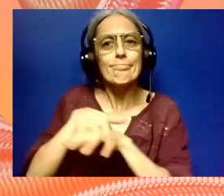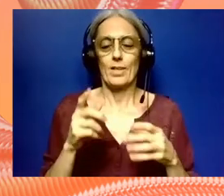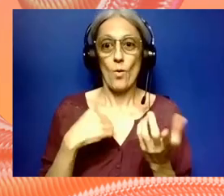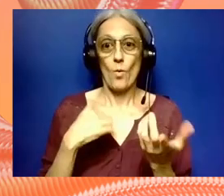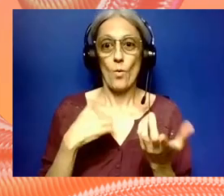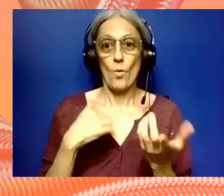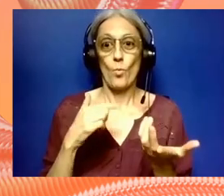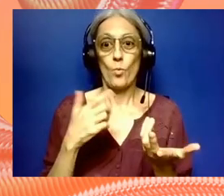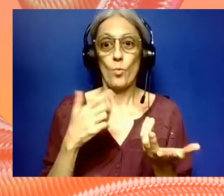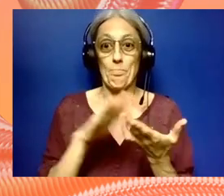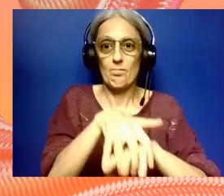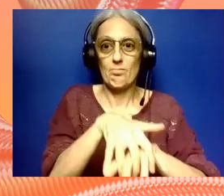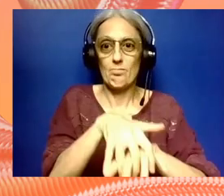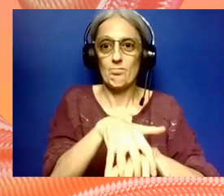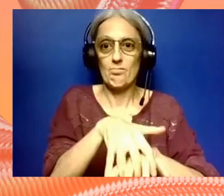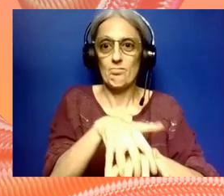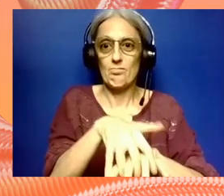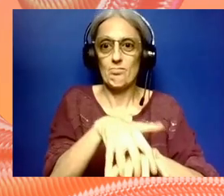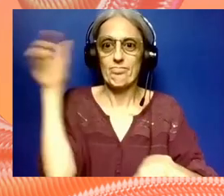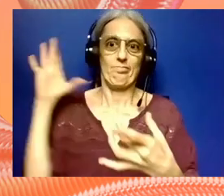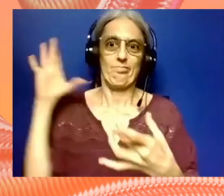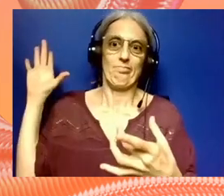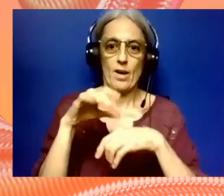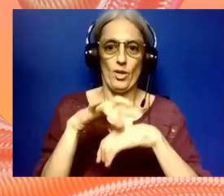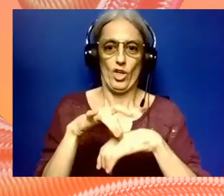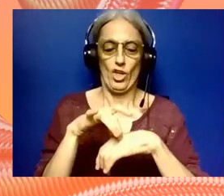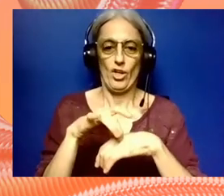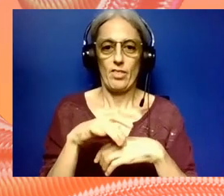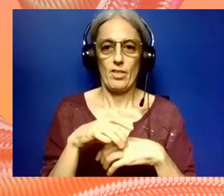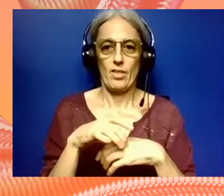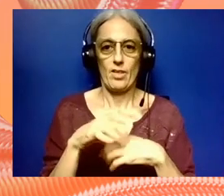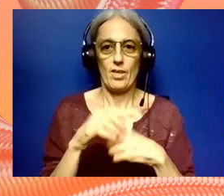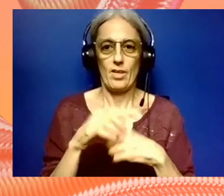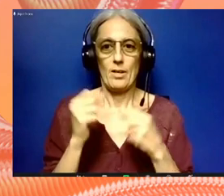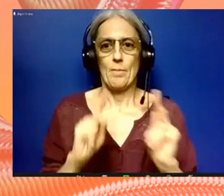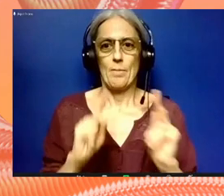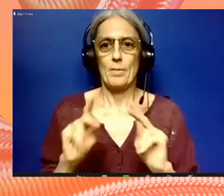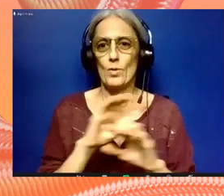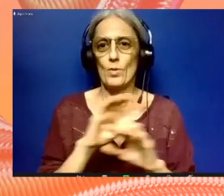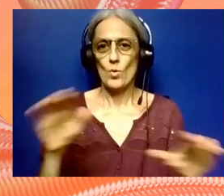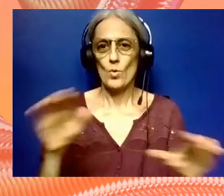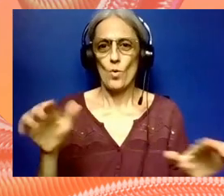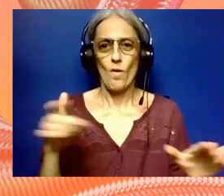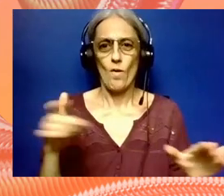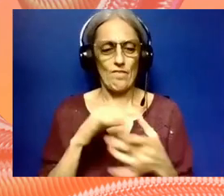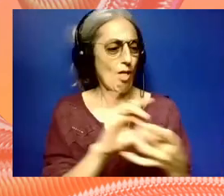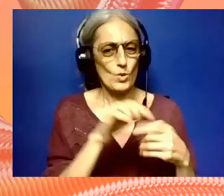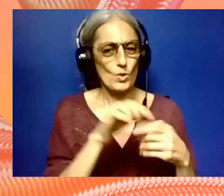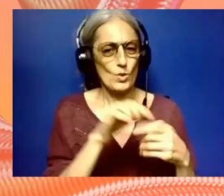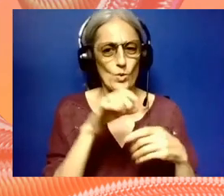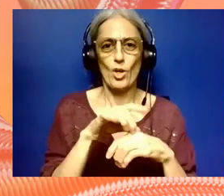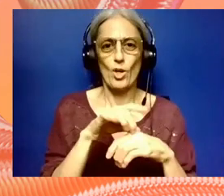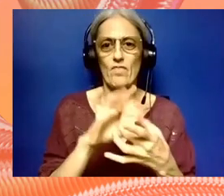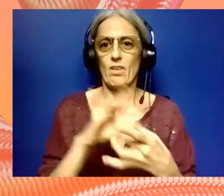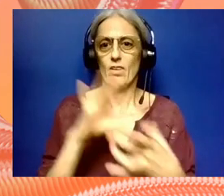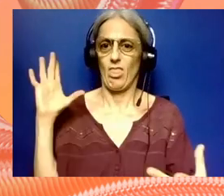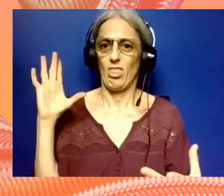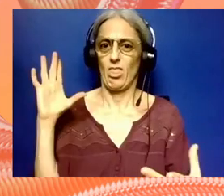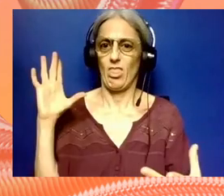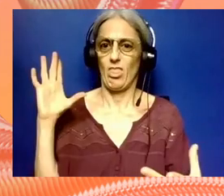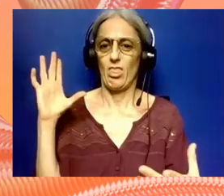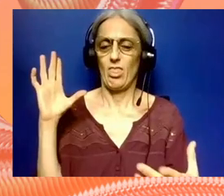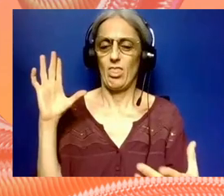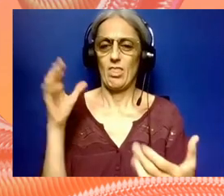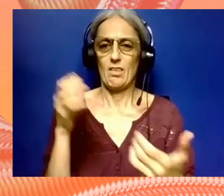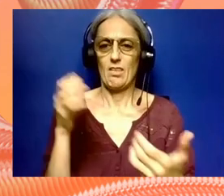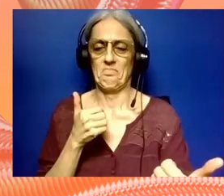we really cannot, a lot of us really cannot feel our belonging. And we can't even feel how important it is to listen to those who